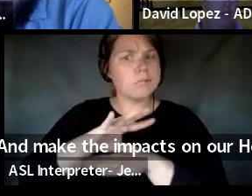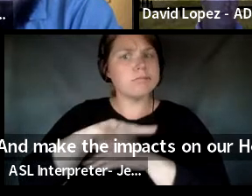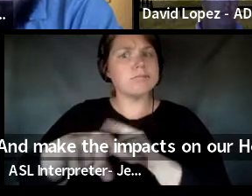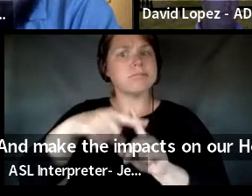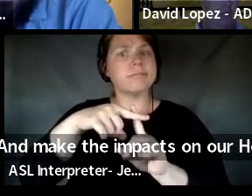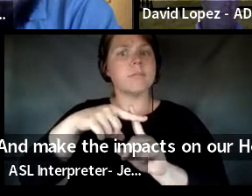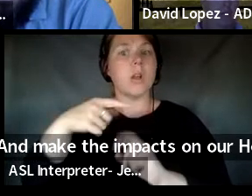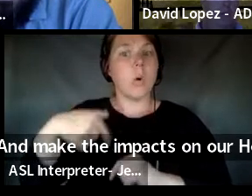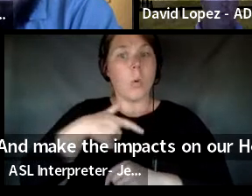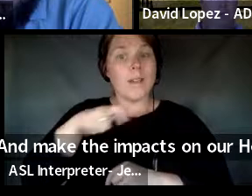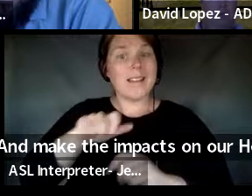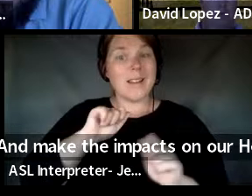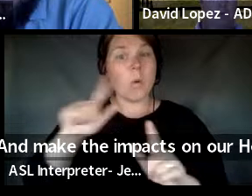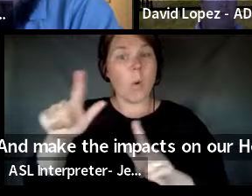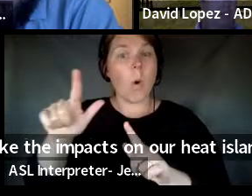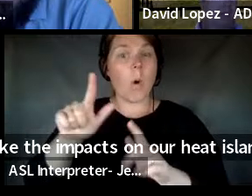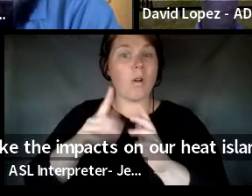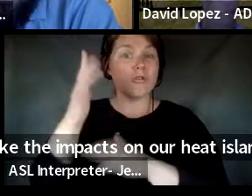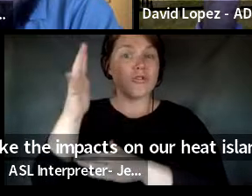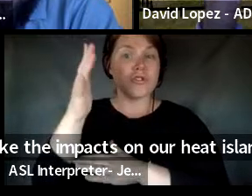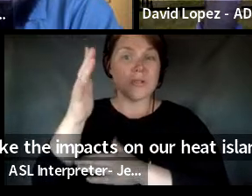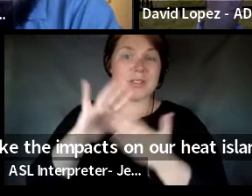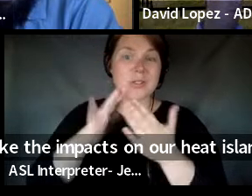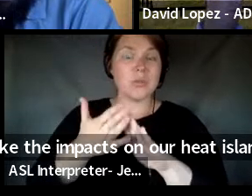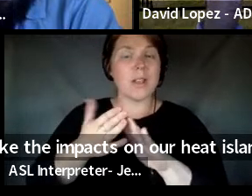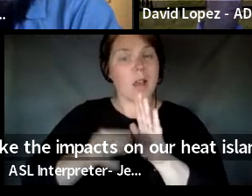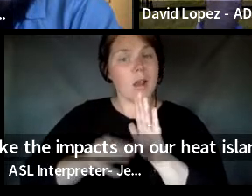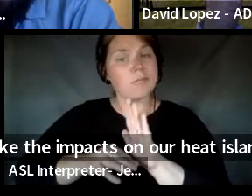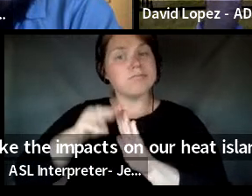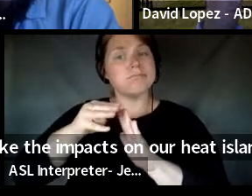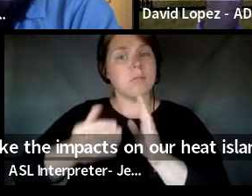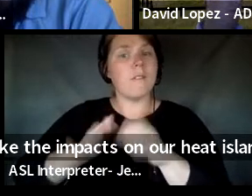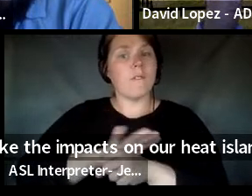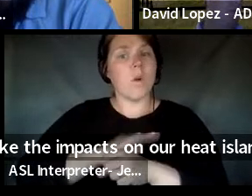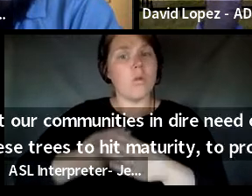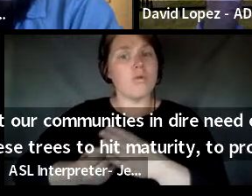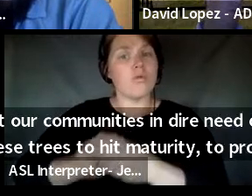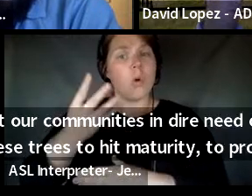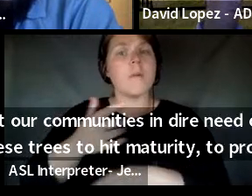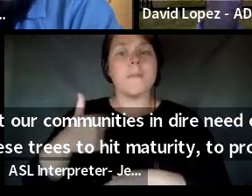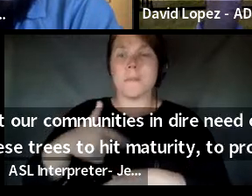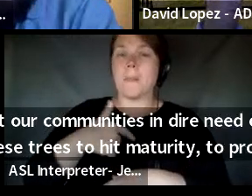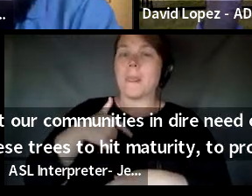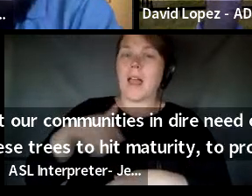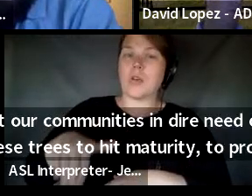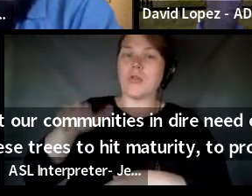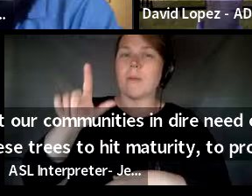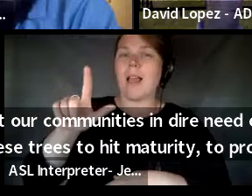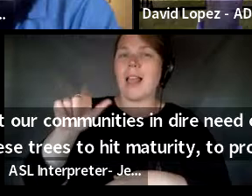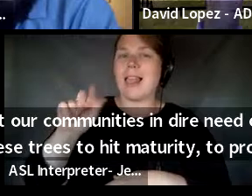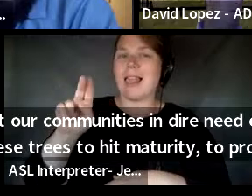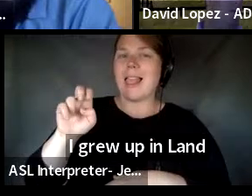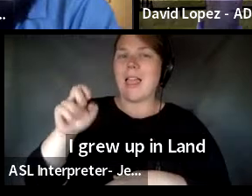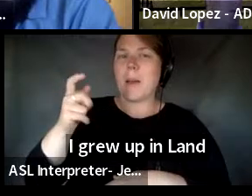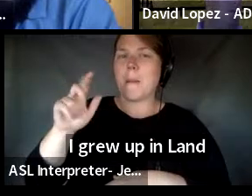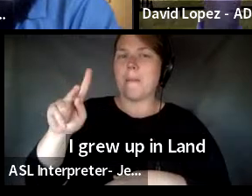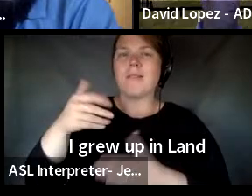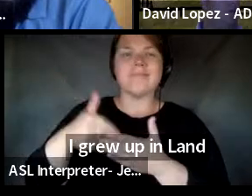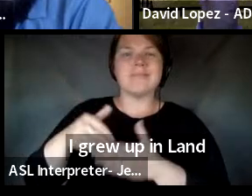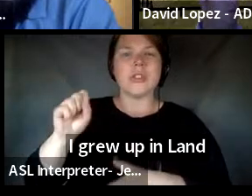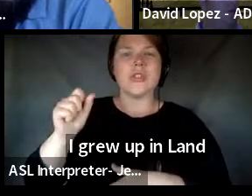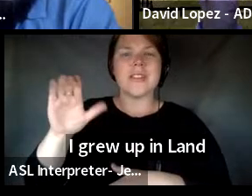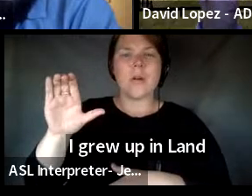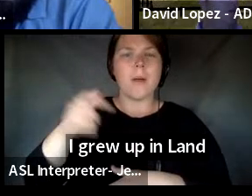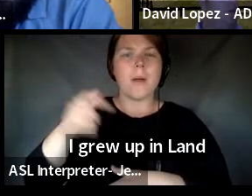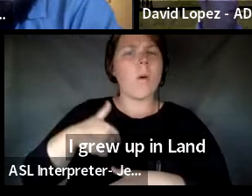trees to hit maturity to provide shade. I grew up in Land Park in Sacramento. Like, I know what it's like